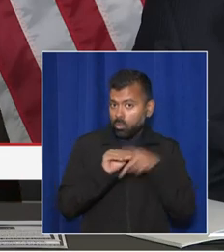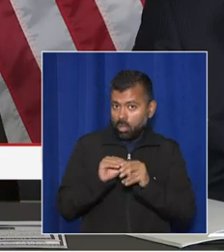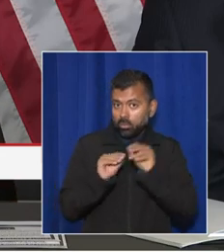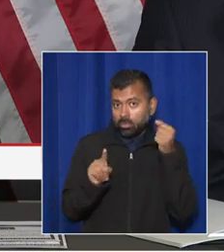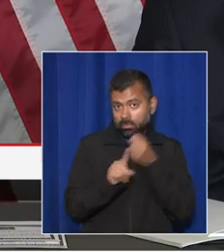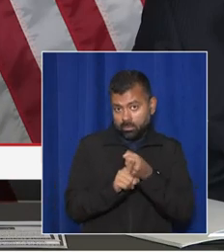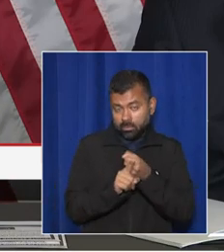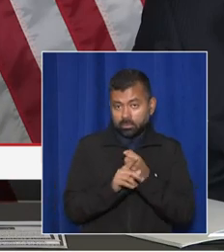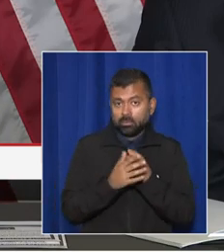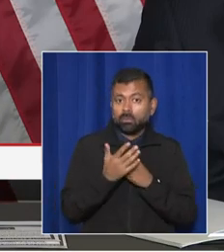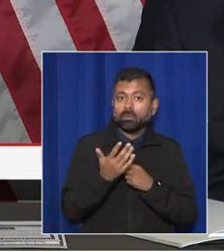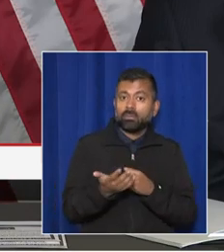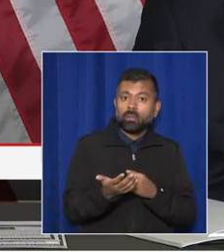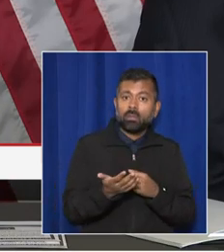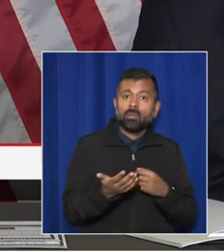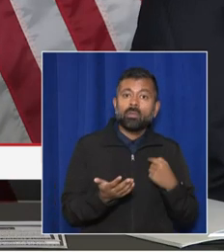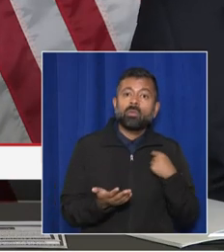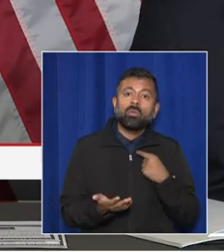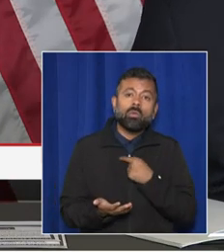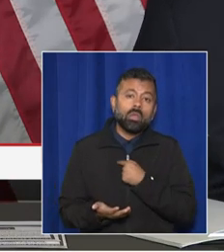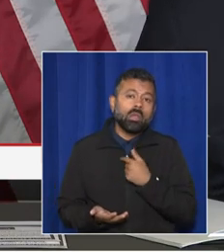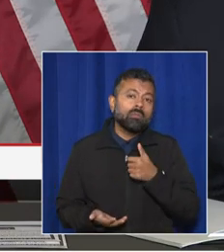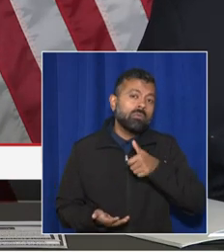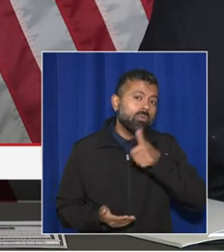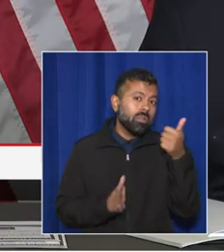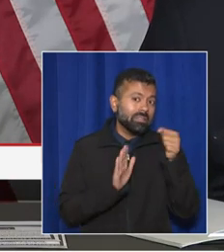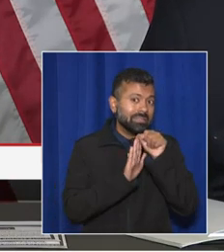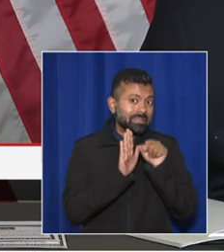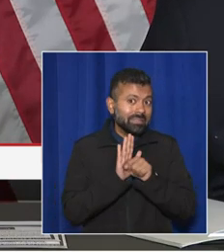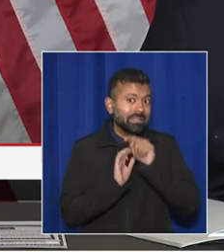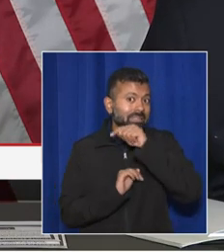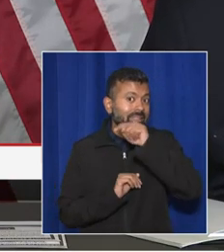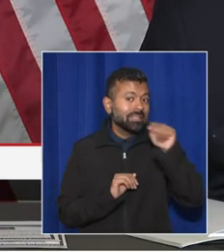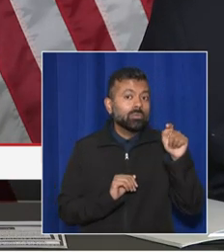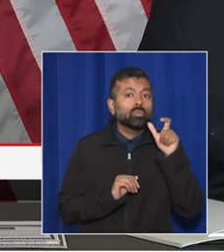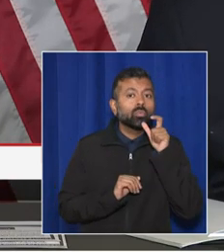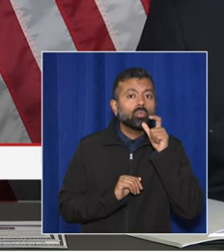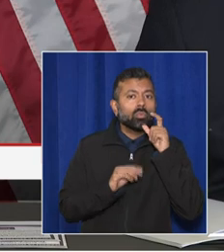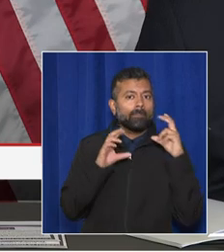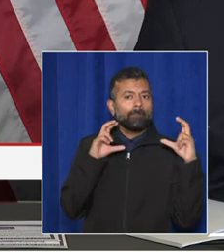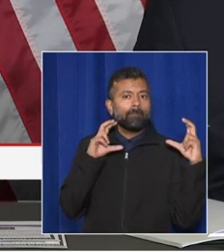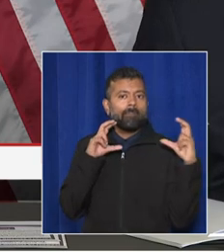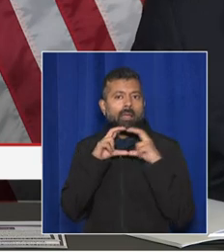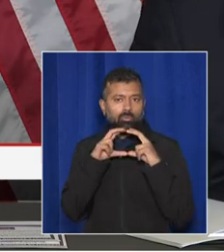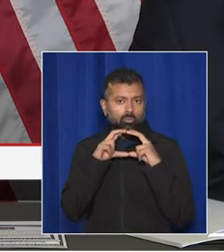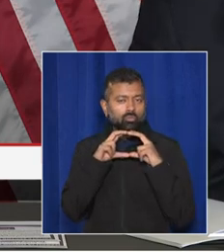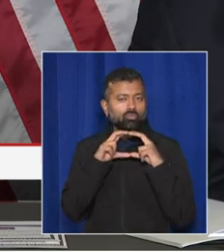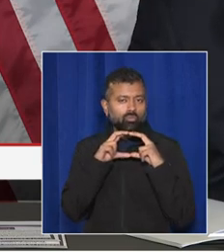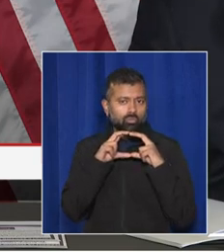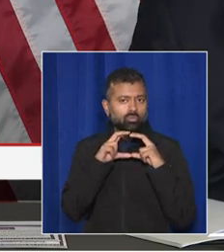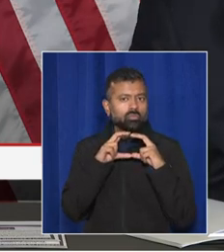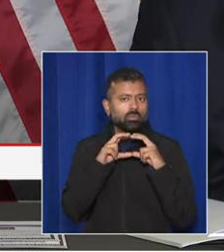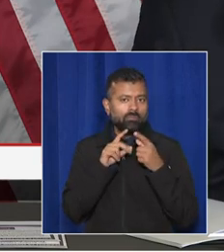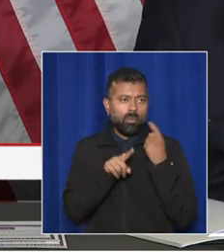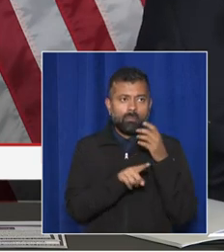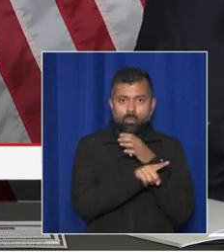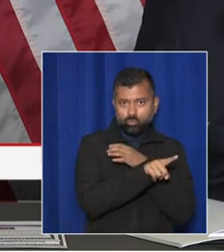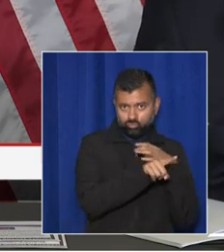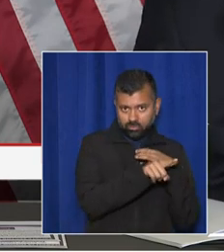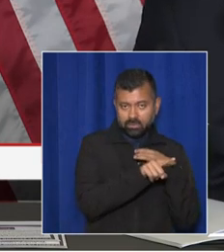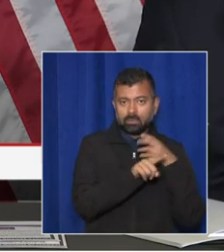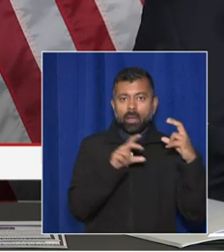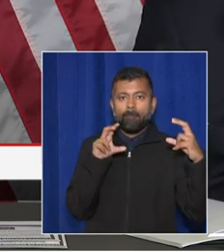other states have been provided for many years. And let me be clear about what